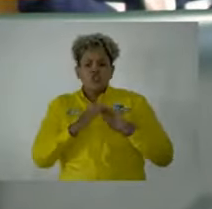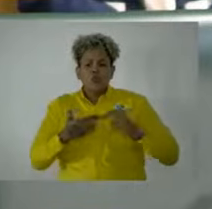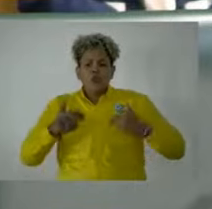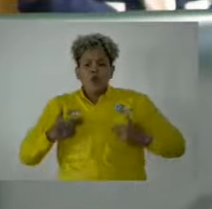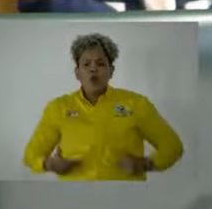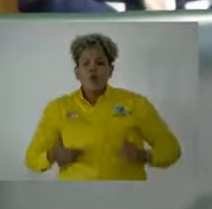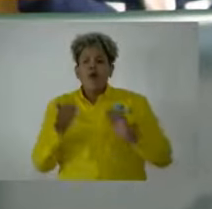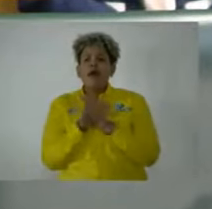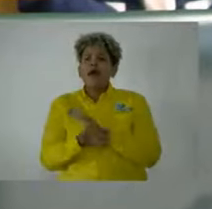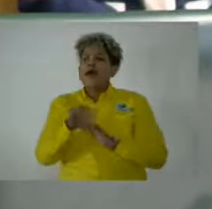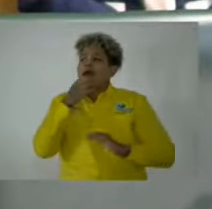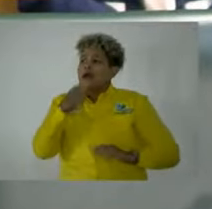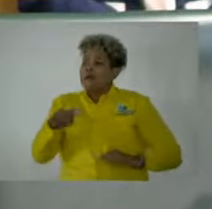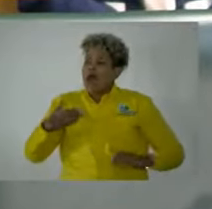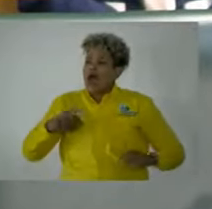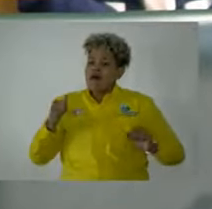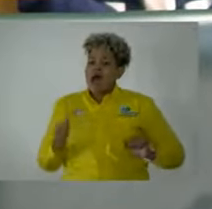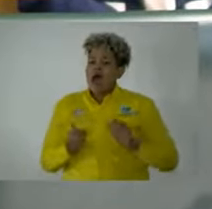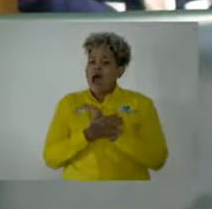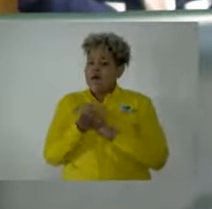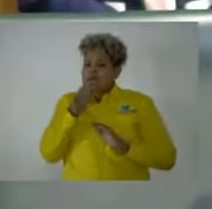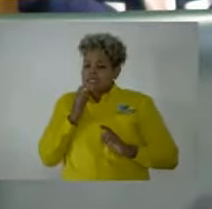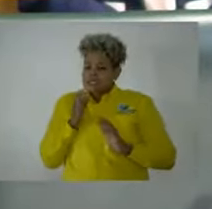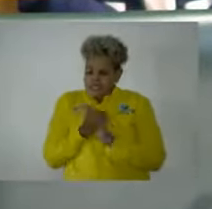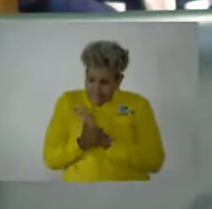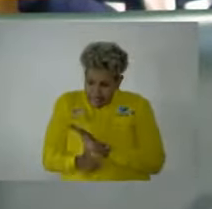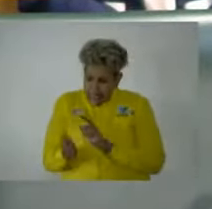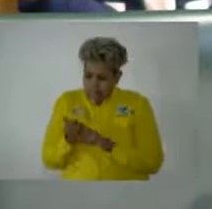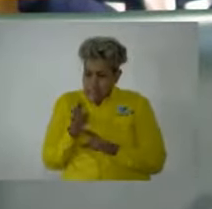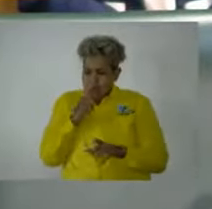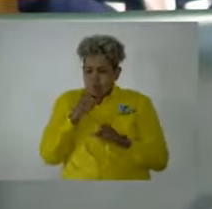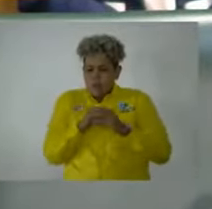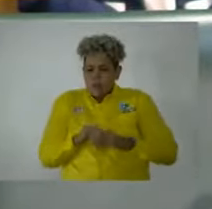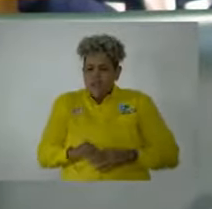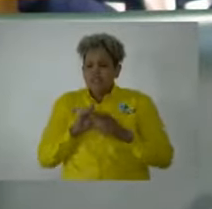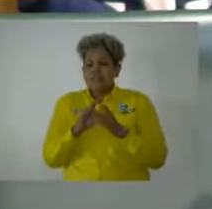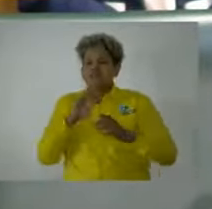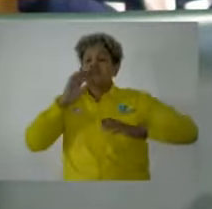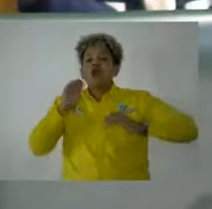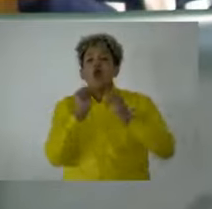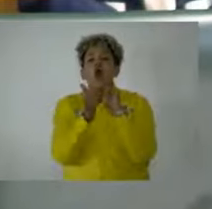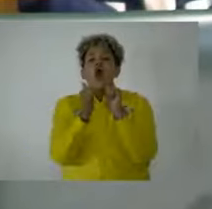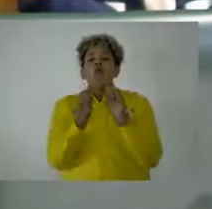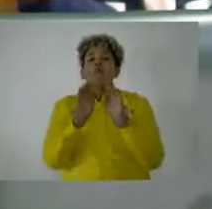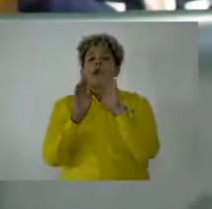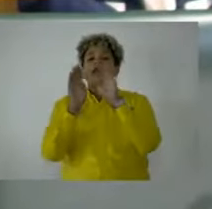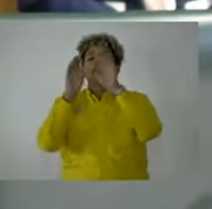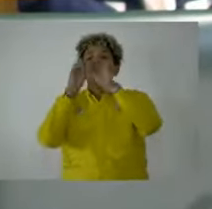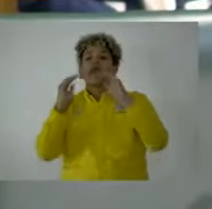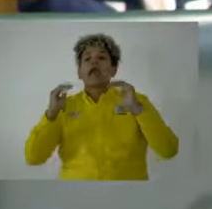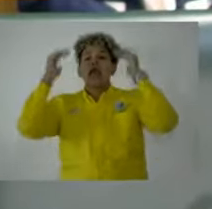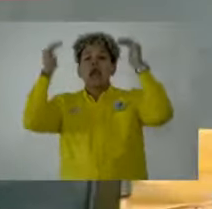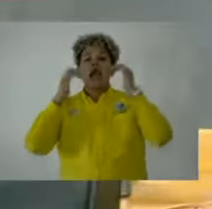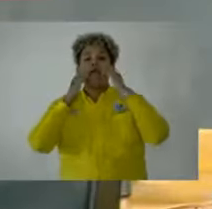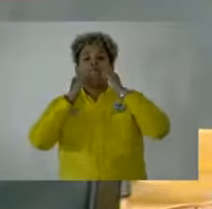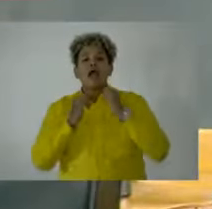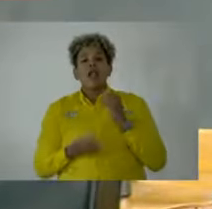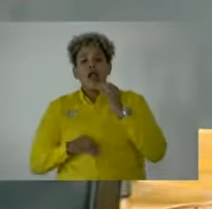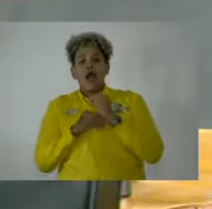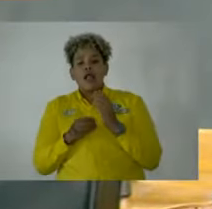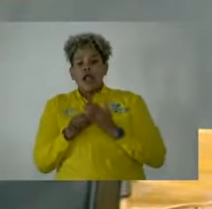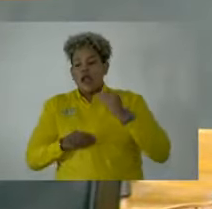human capital has the capacities and skills to participate competitively in a high value added